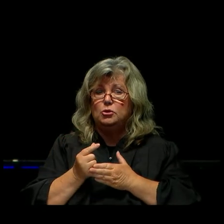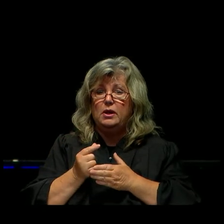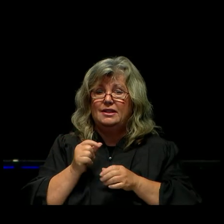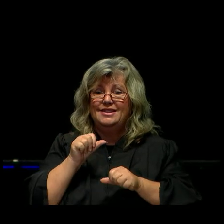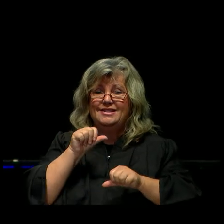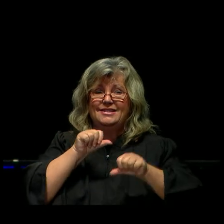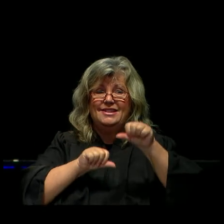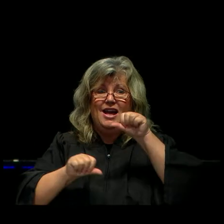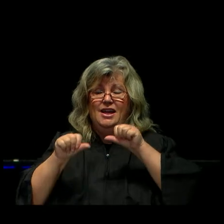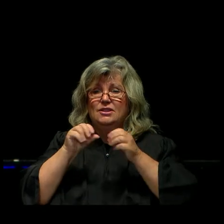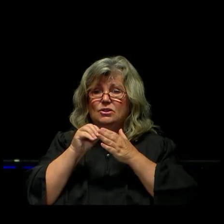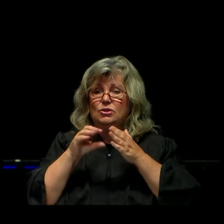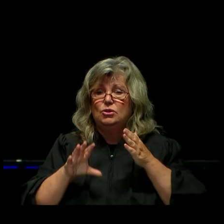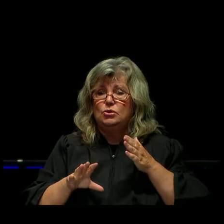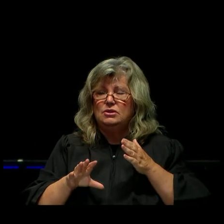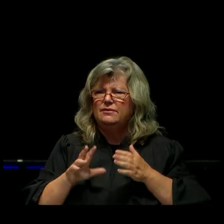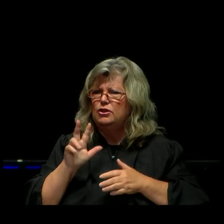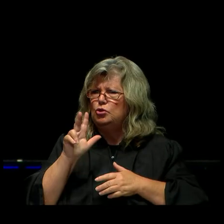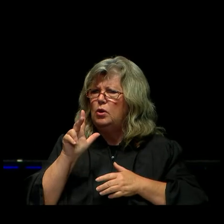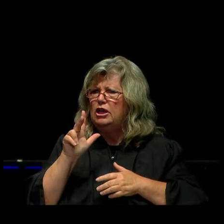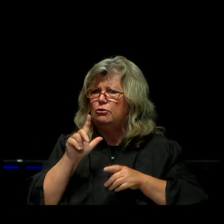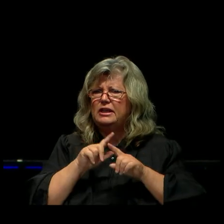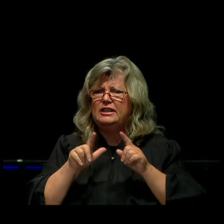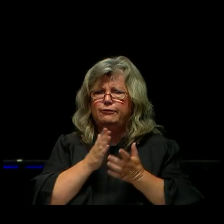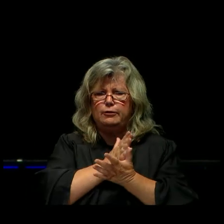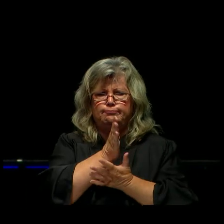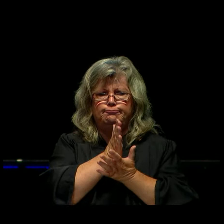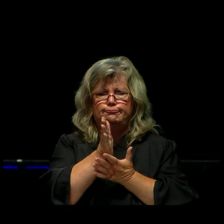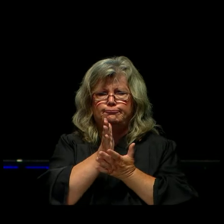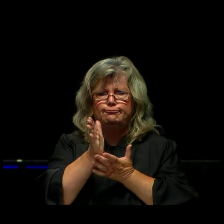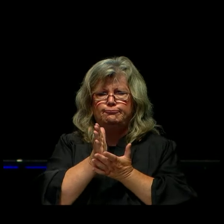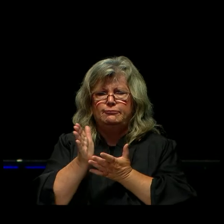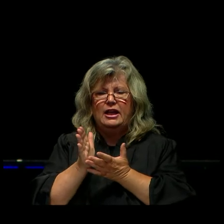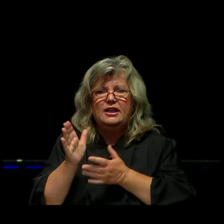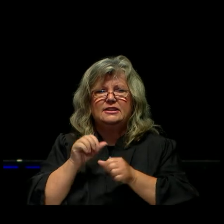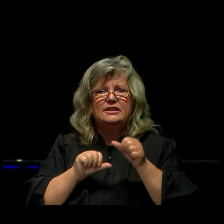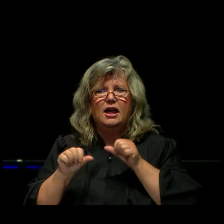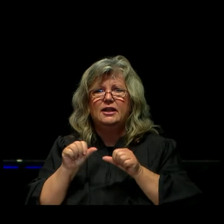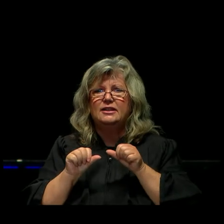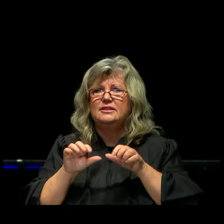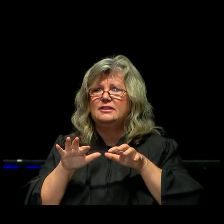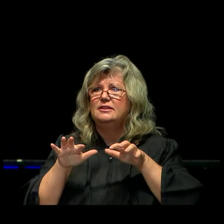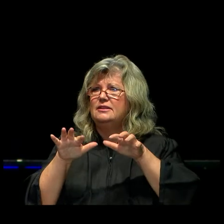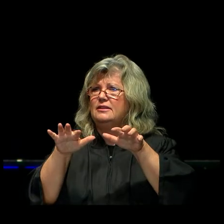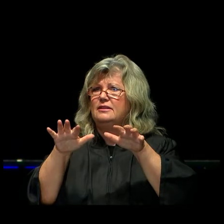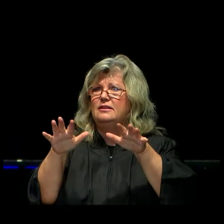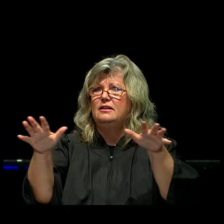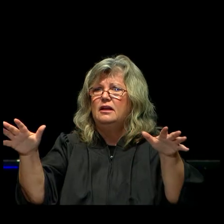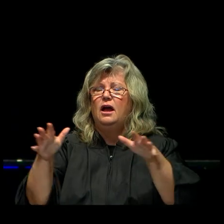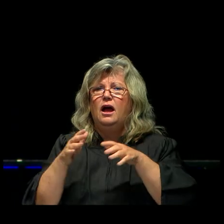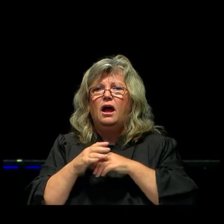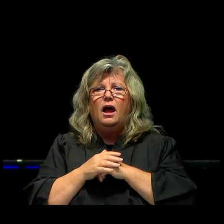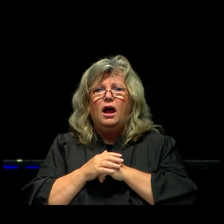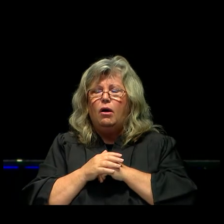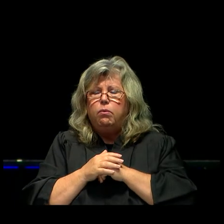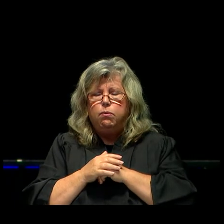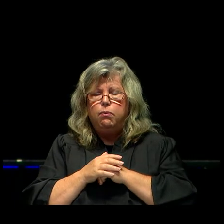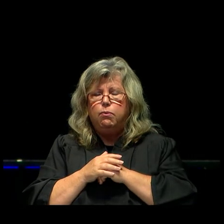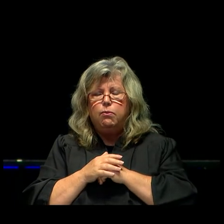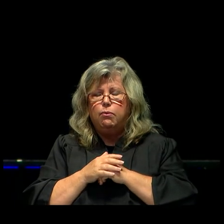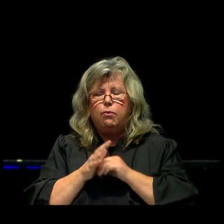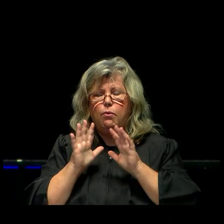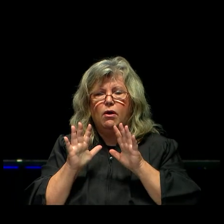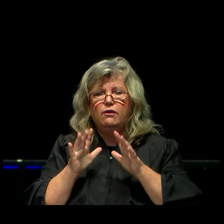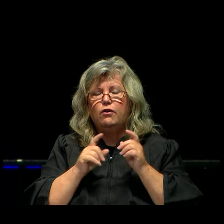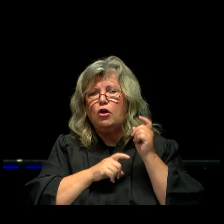there will be 23 sub-disciplines of science that you represent. It's an enormous contribution. You're